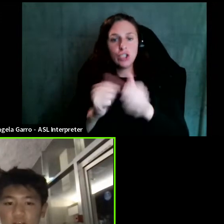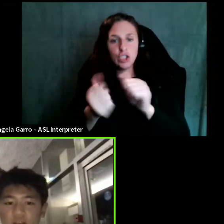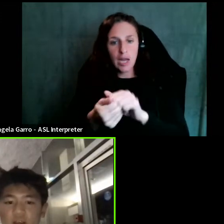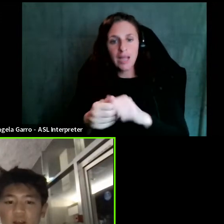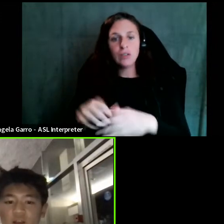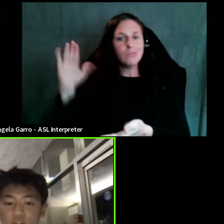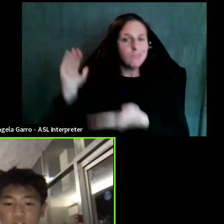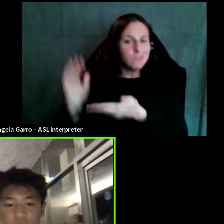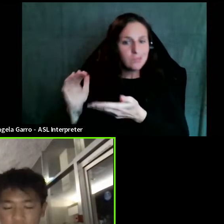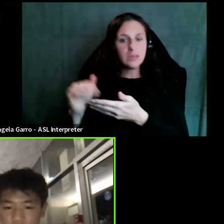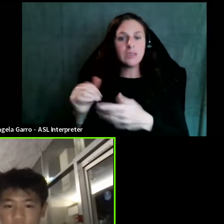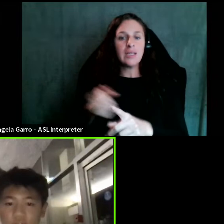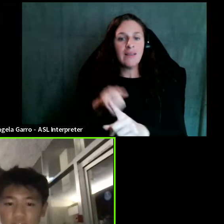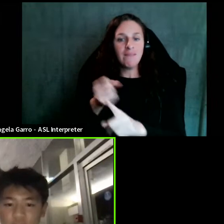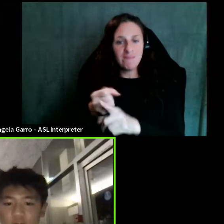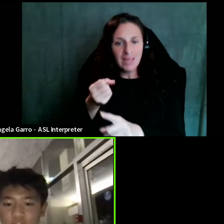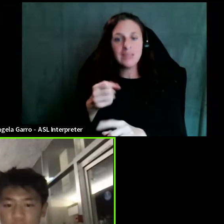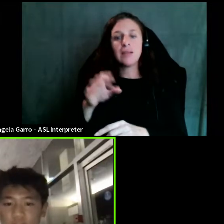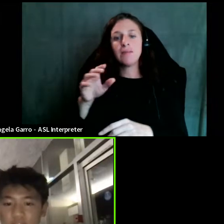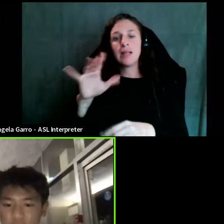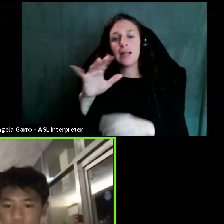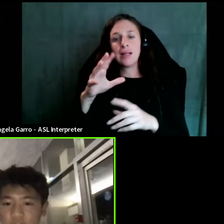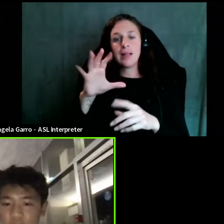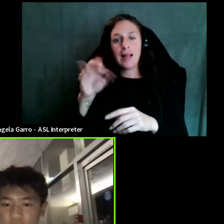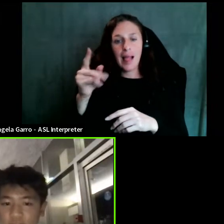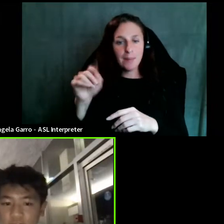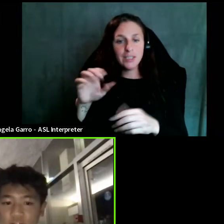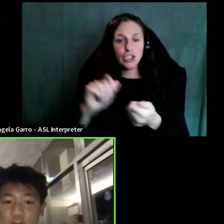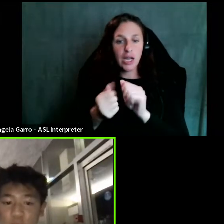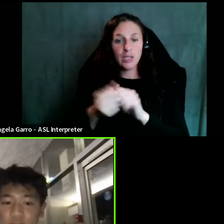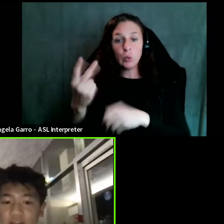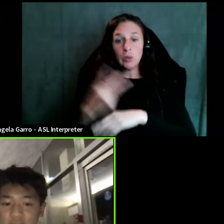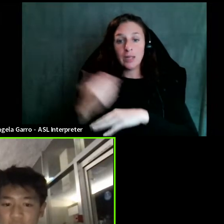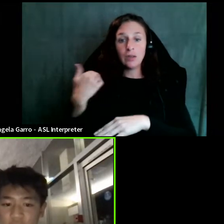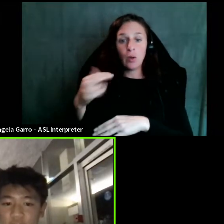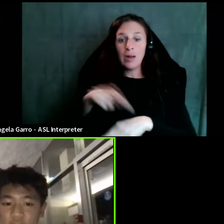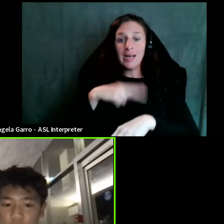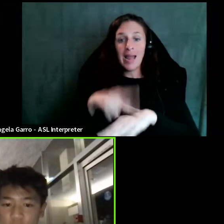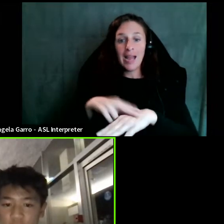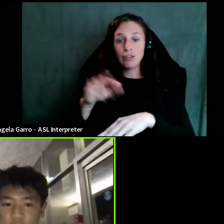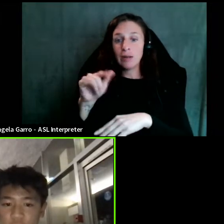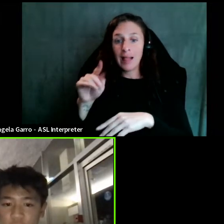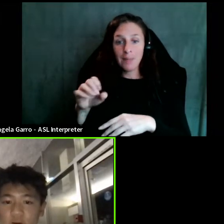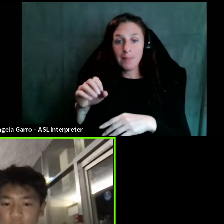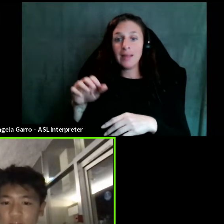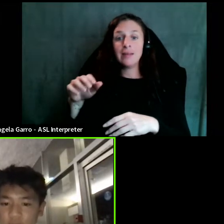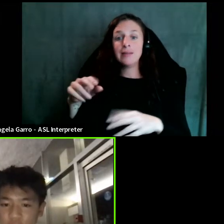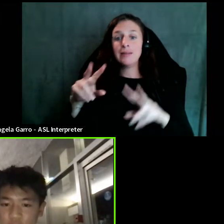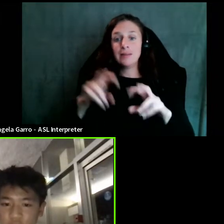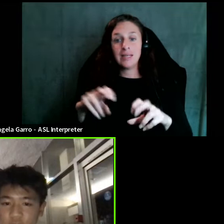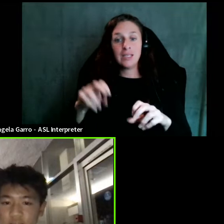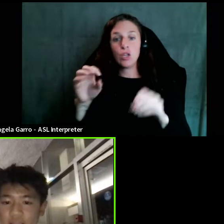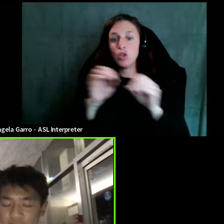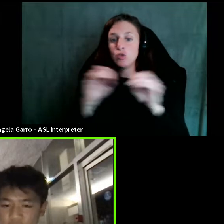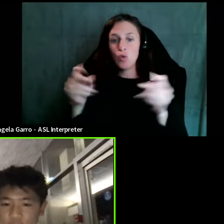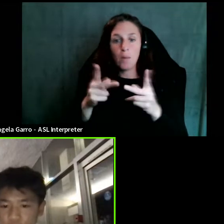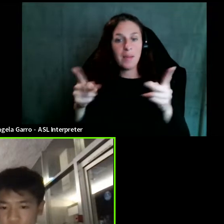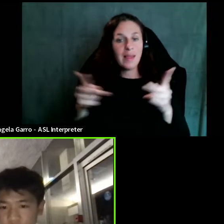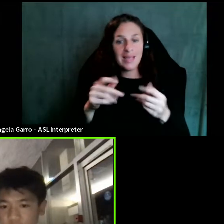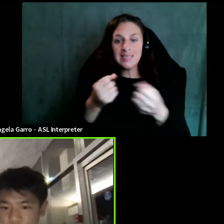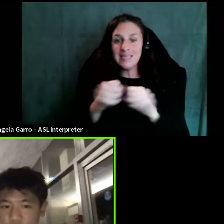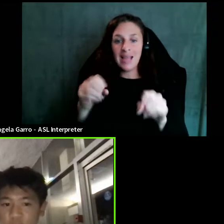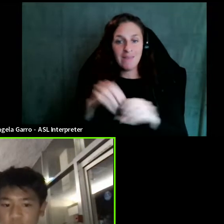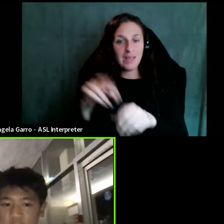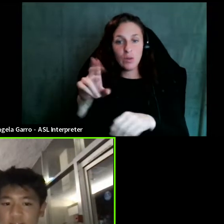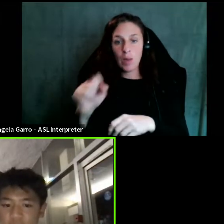change. Just 2 days ago, the National Climate Assessment declared that there is no place safe in the US regarding climate change. Action to